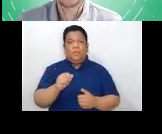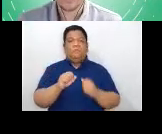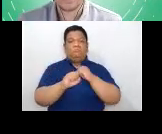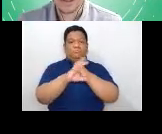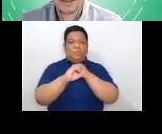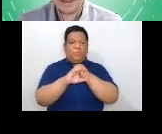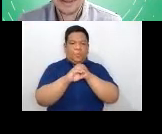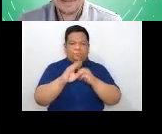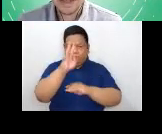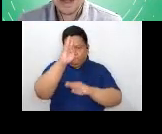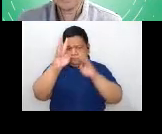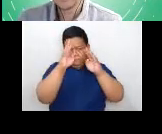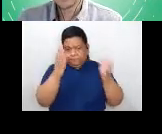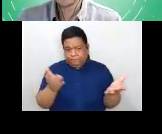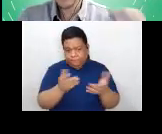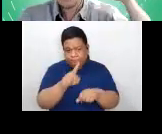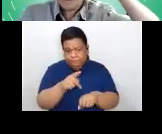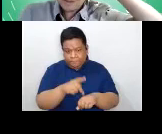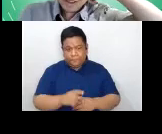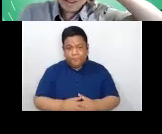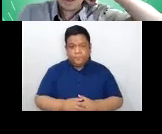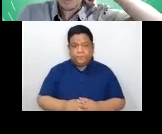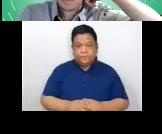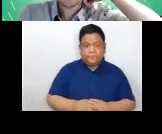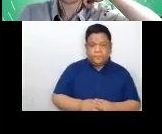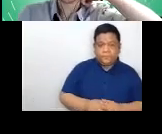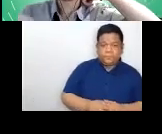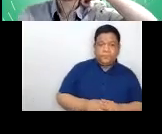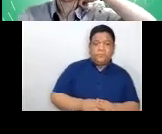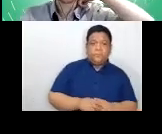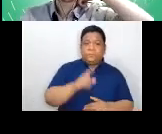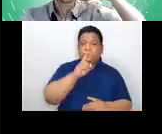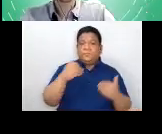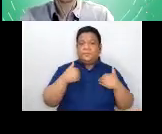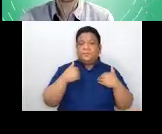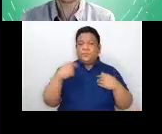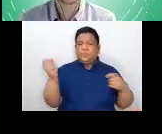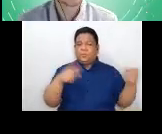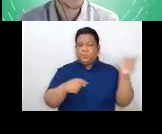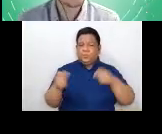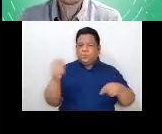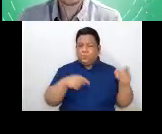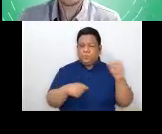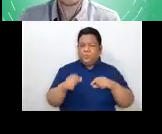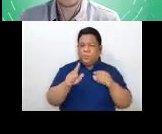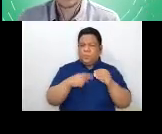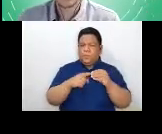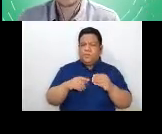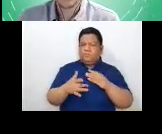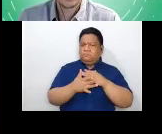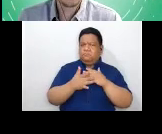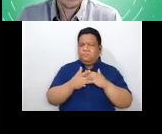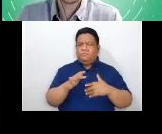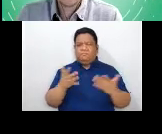in the Philippines. And so one of the questions that we always have when we talk about digital fabrication is, where do I go?